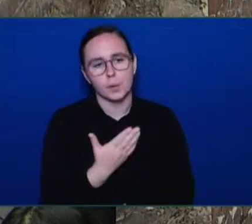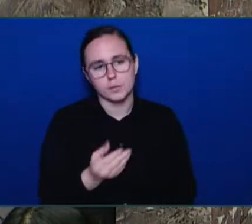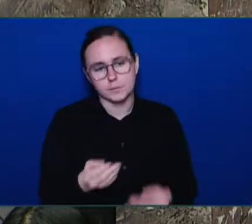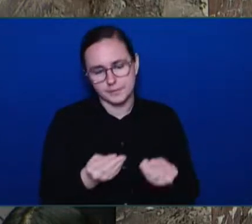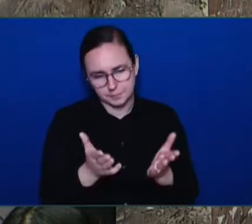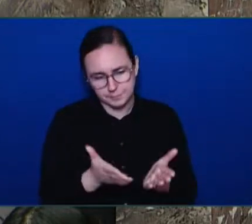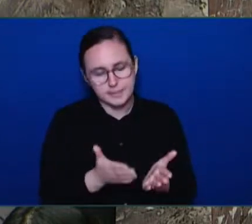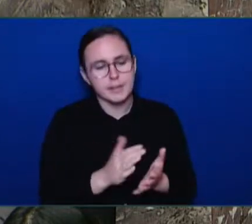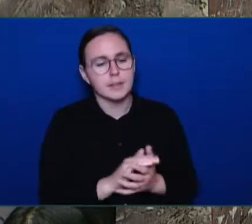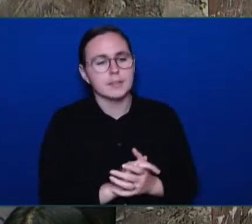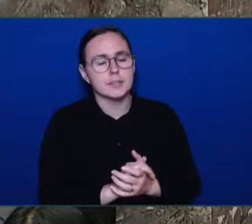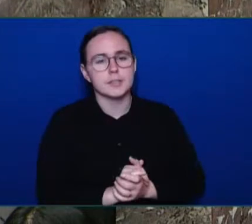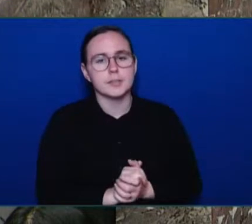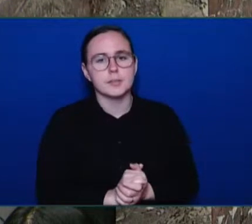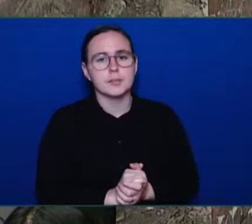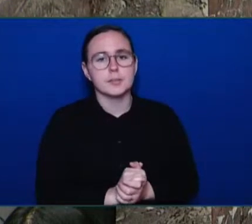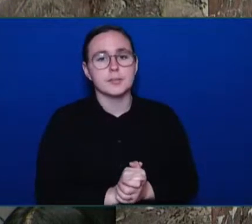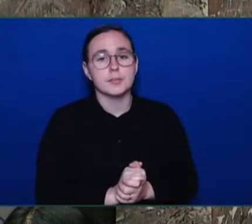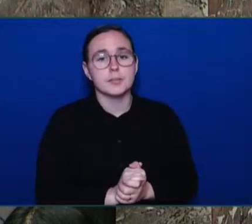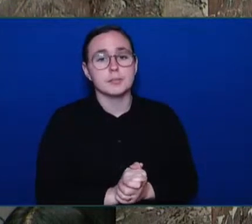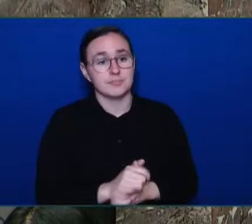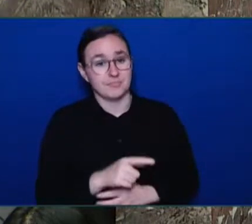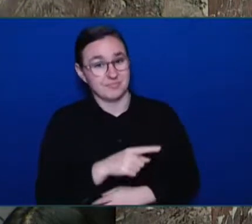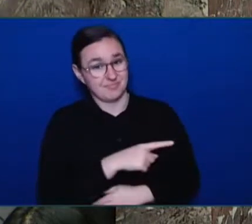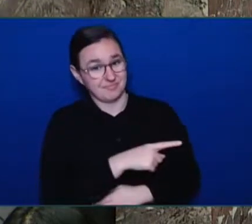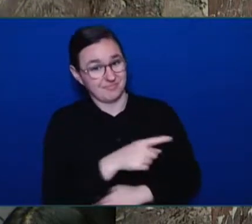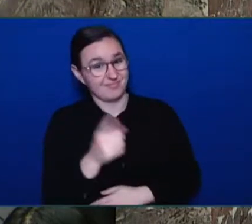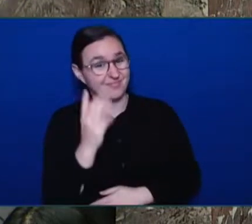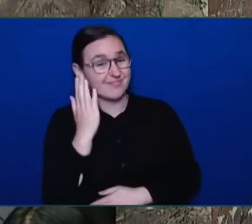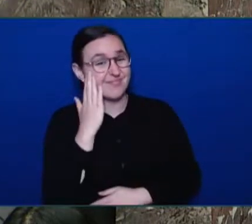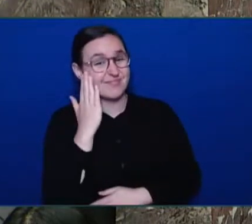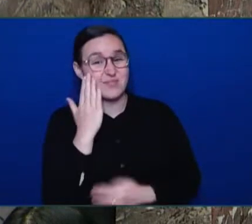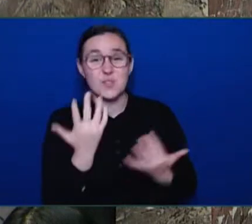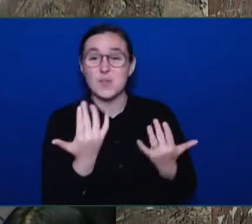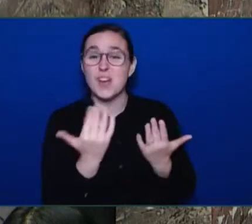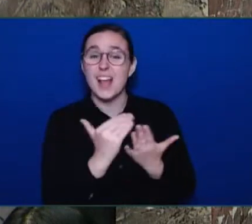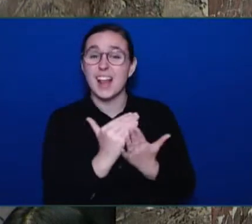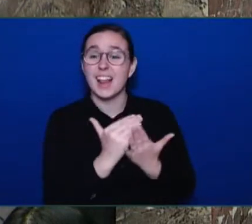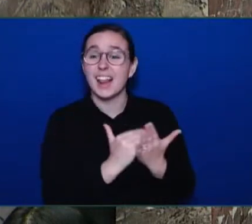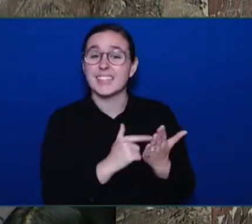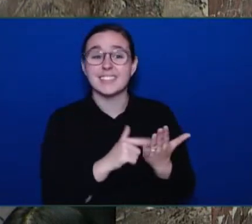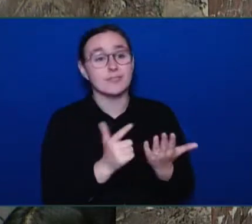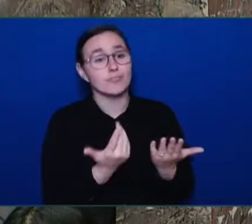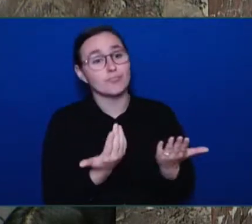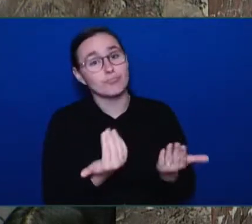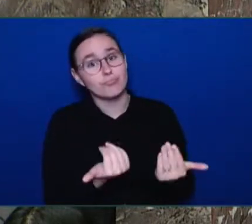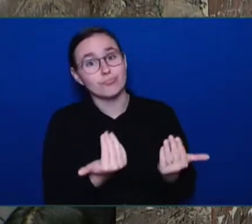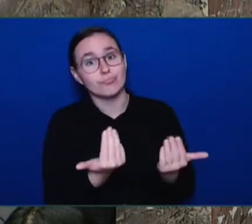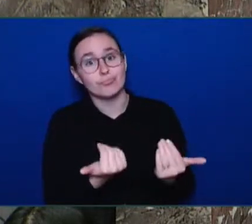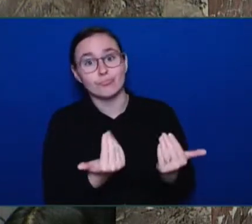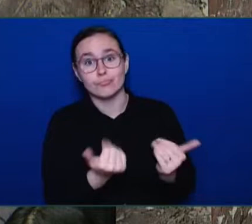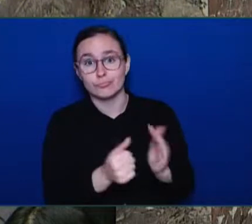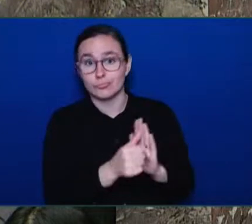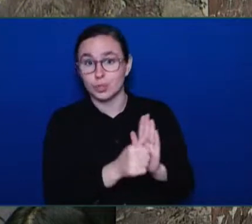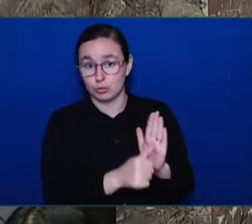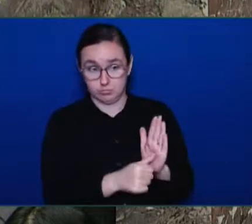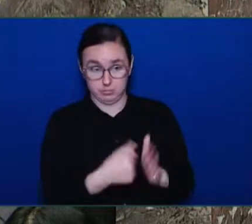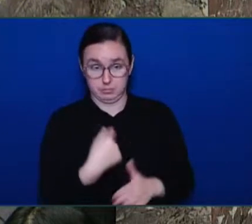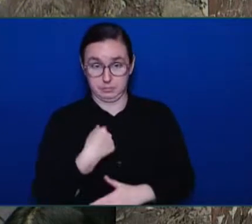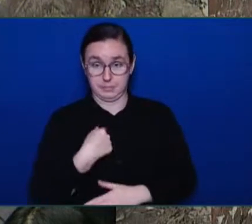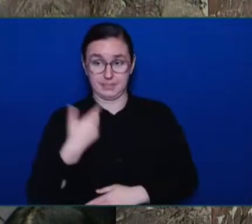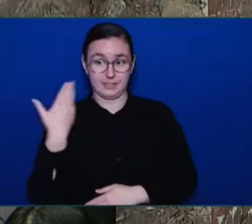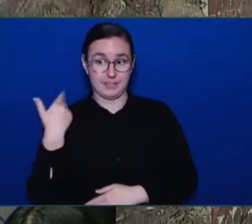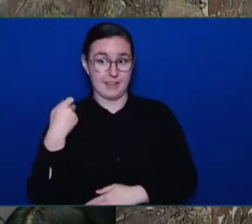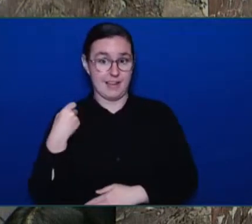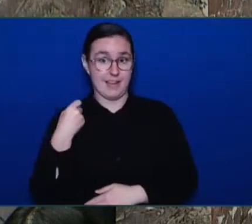were around the bottom of the country when I became Minister of Health. And now, in many categories of hip and knee replacement